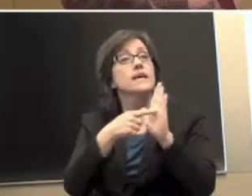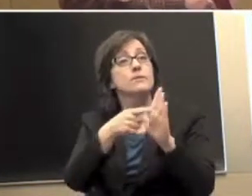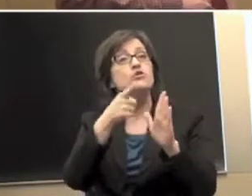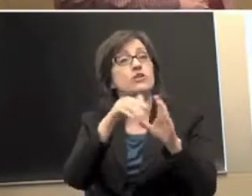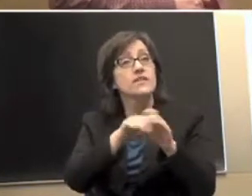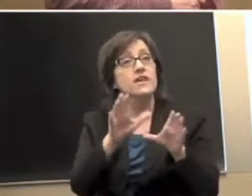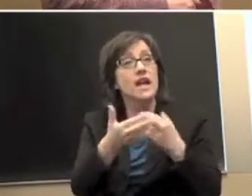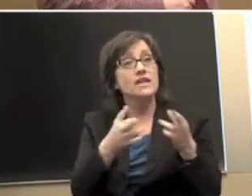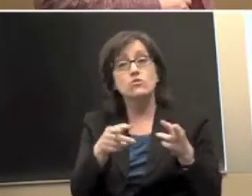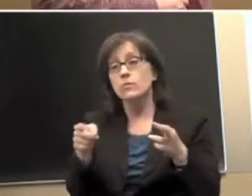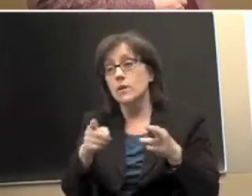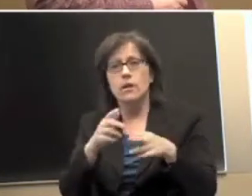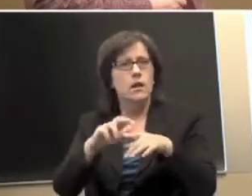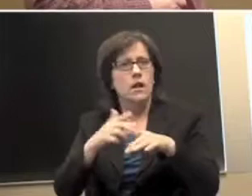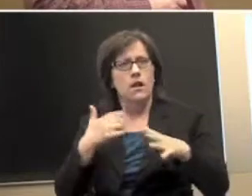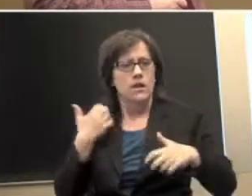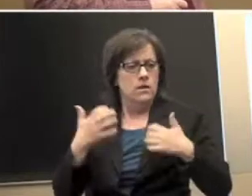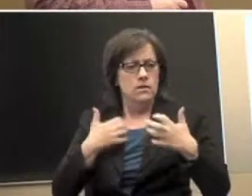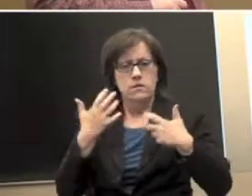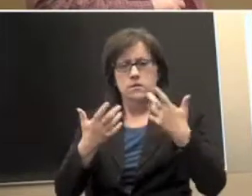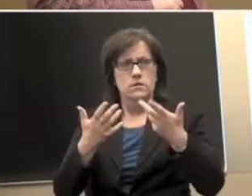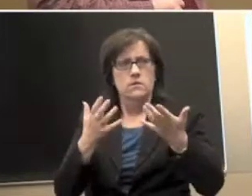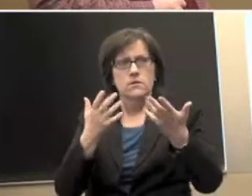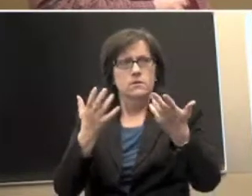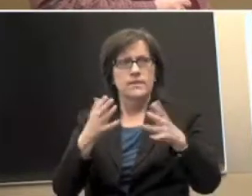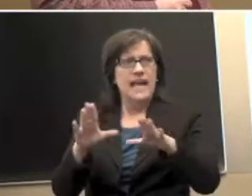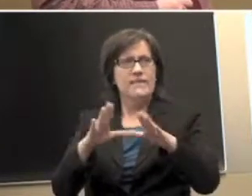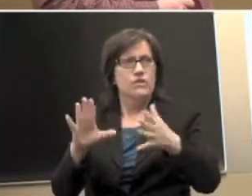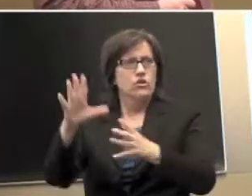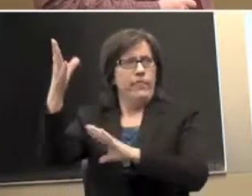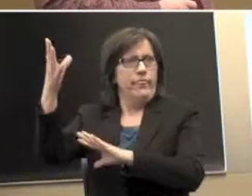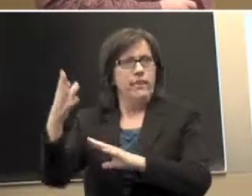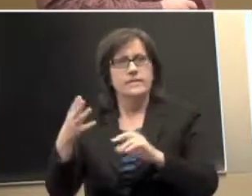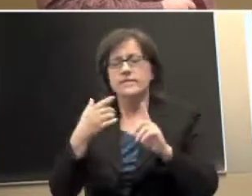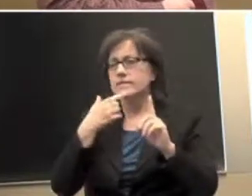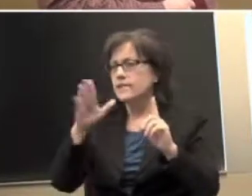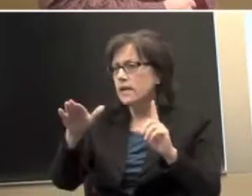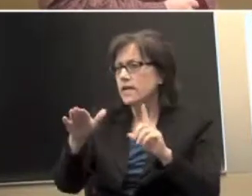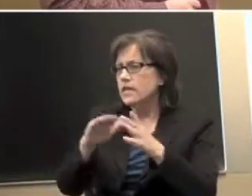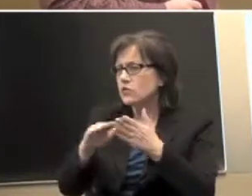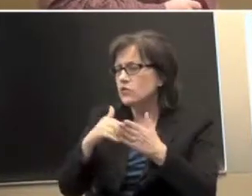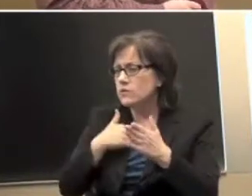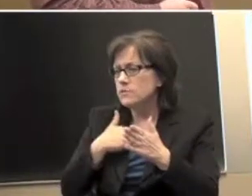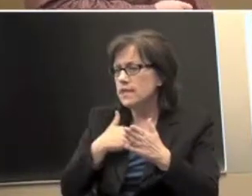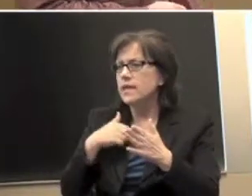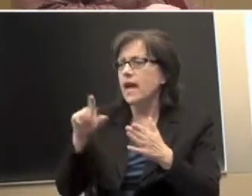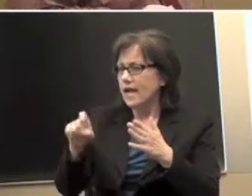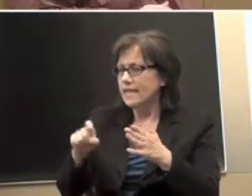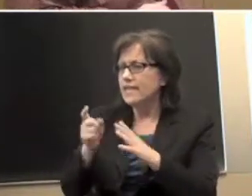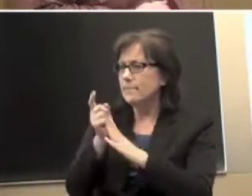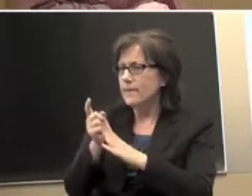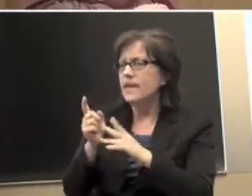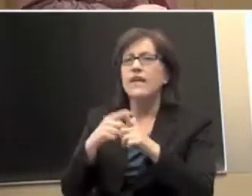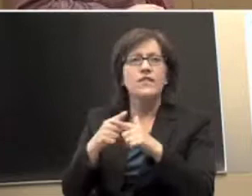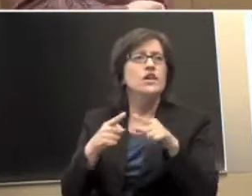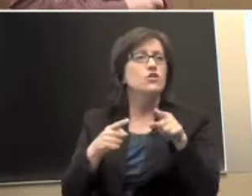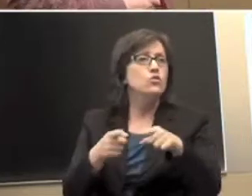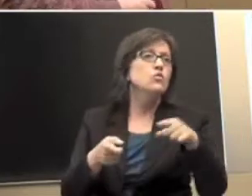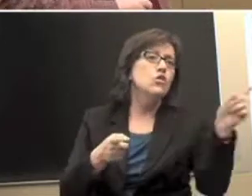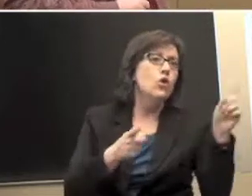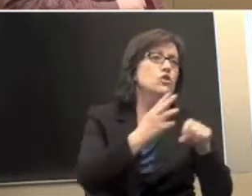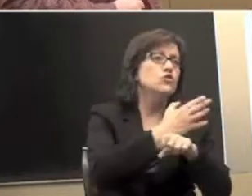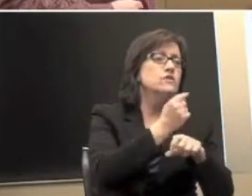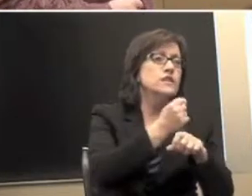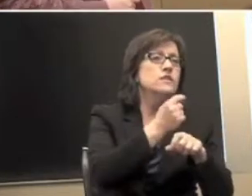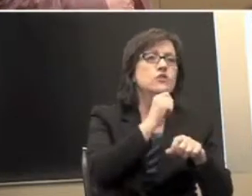see the kids are just acting not the way that you want them to, say, excuse me, I need a minute, and then you go and use it. You don't have to do the whole